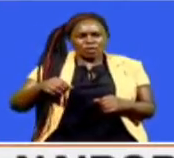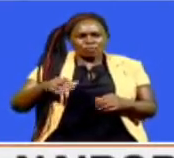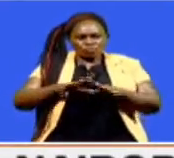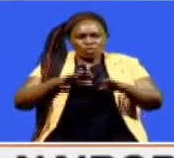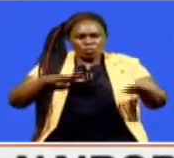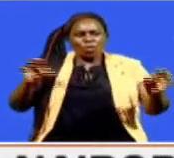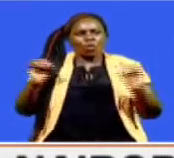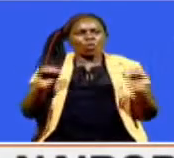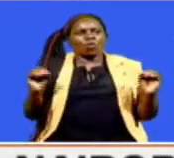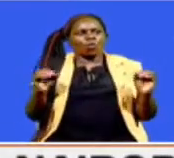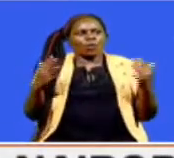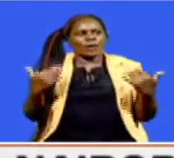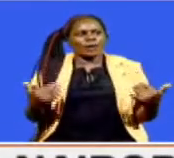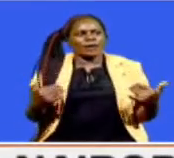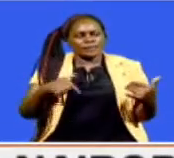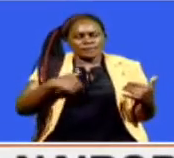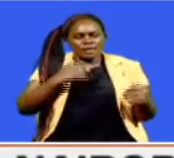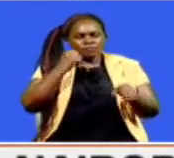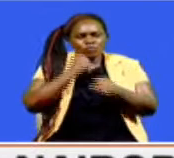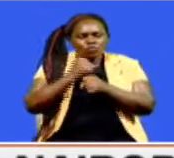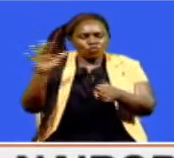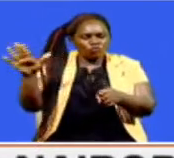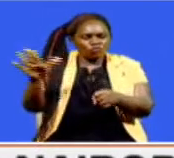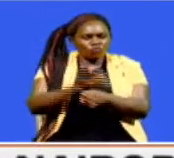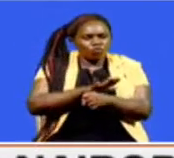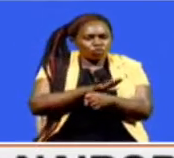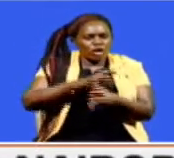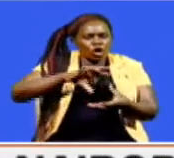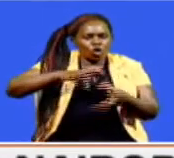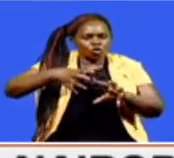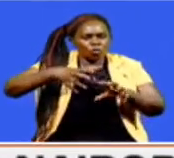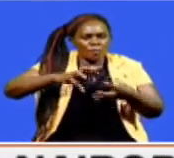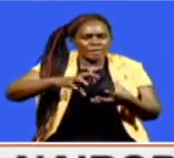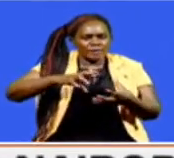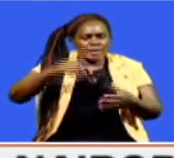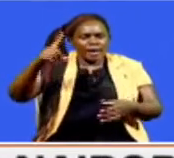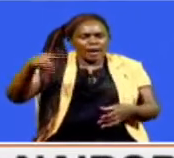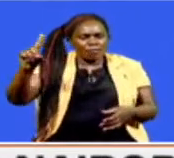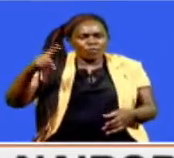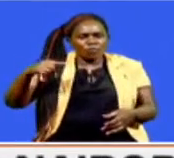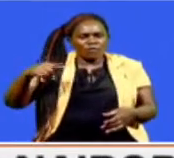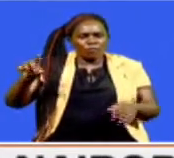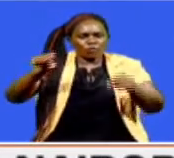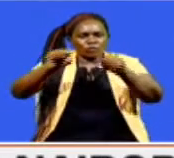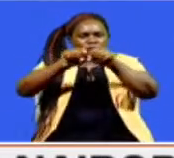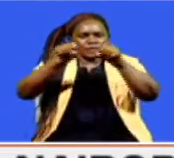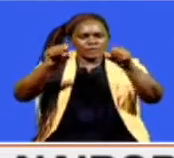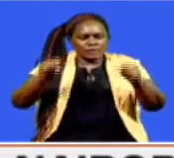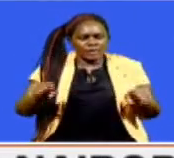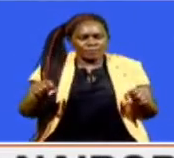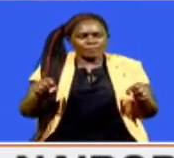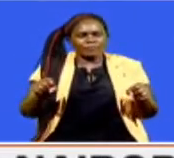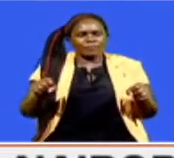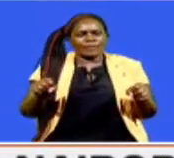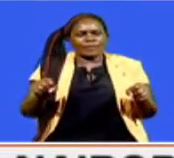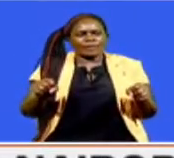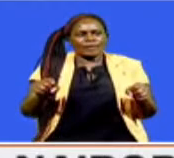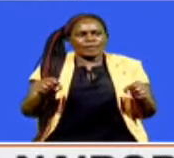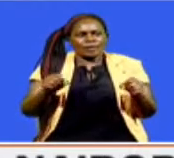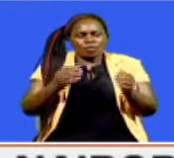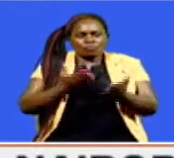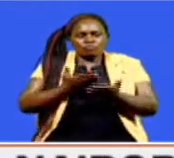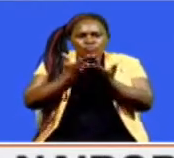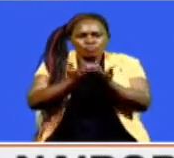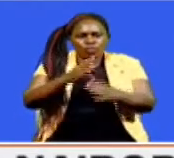foleni wakati huu. We run a fully automated approval system where applications are